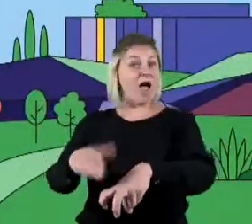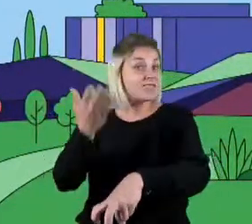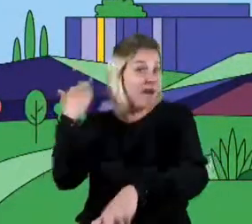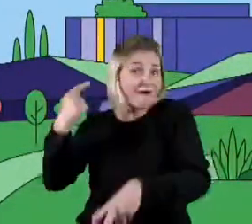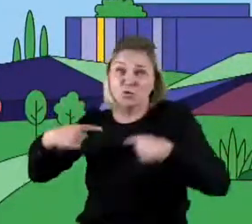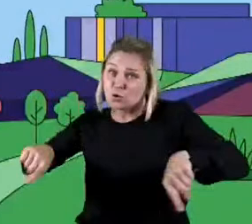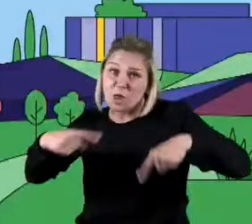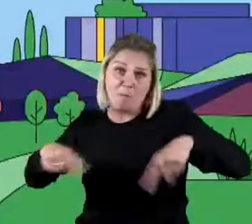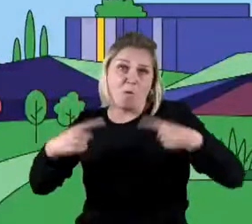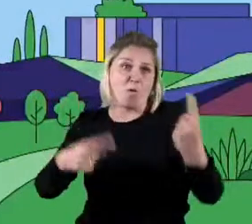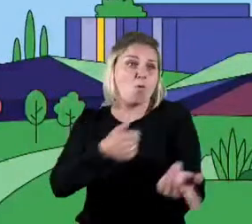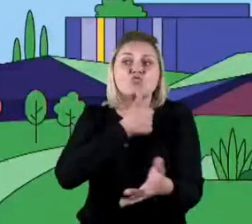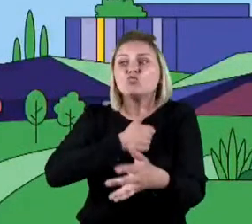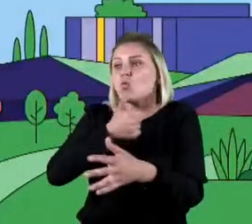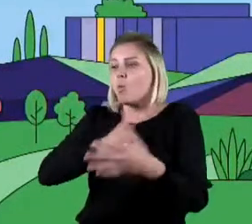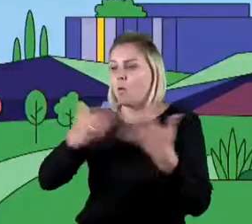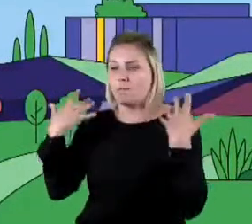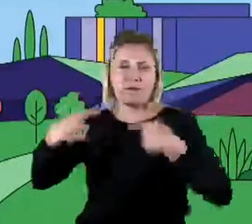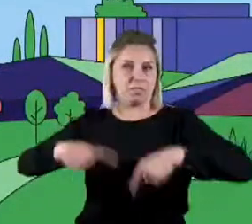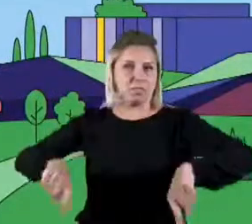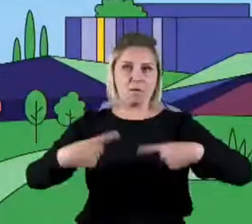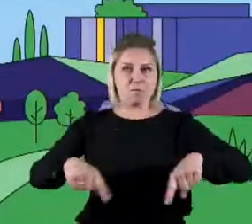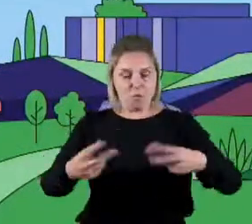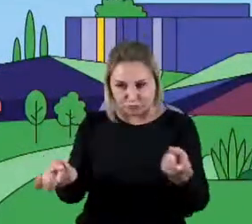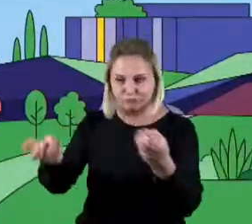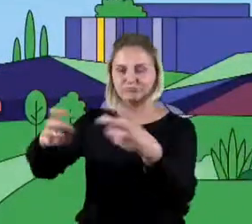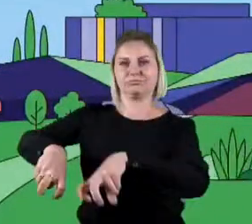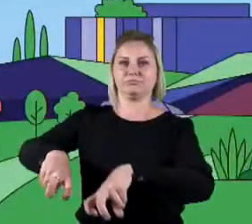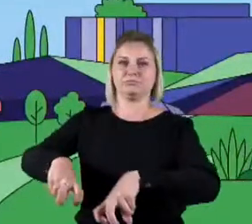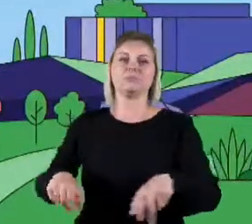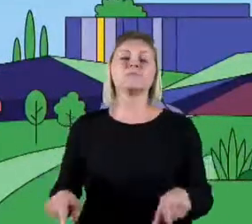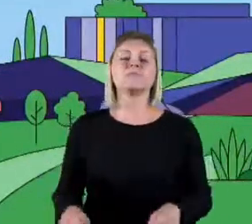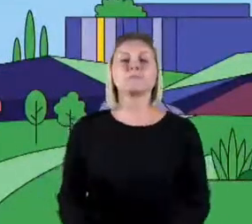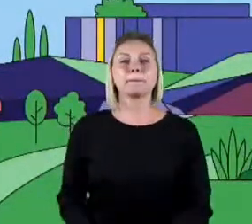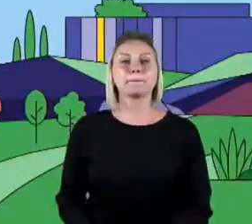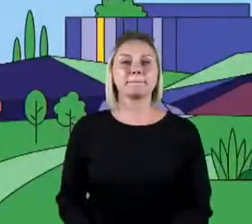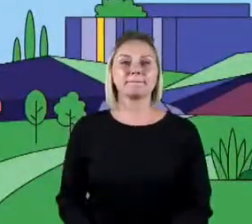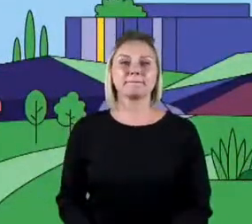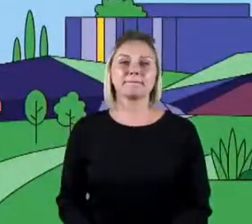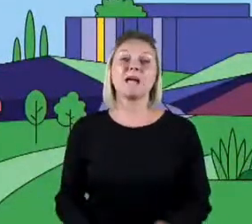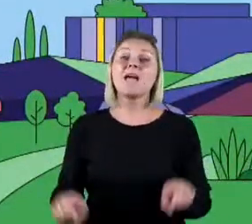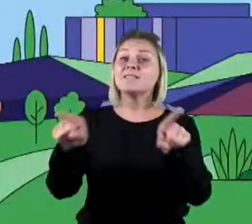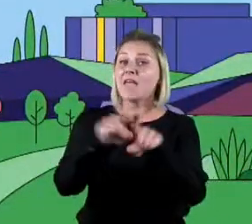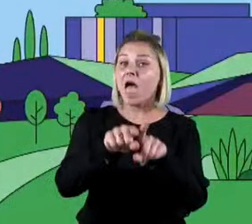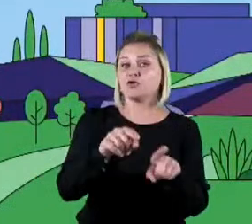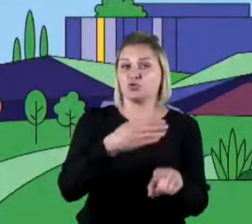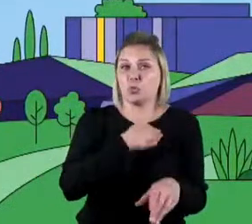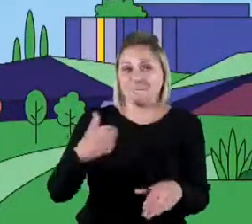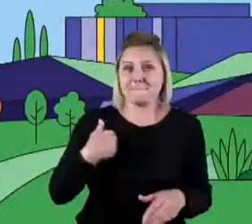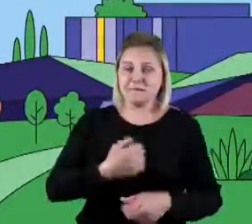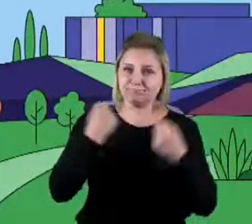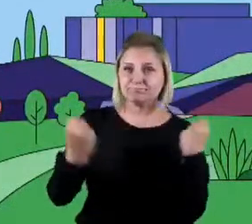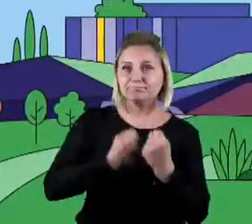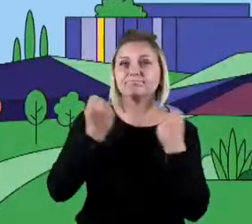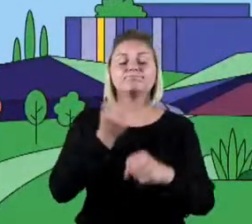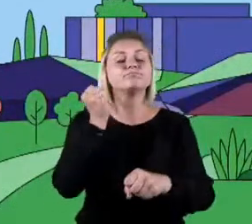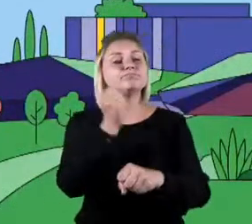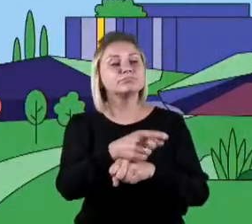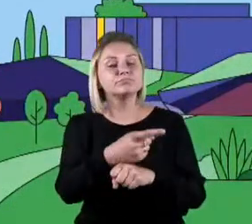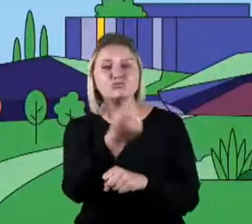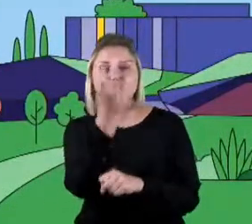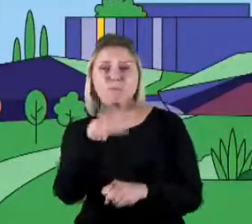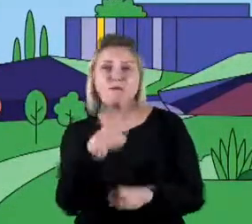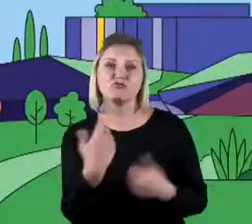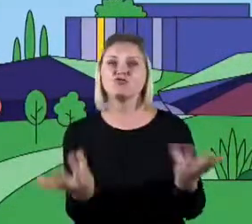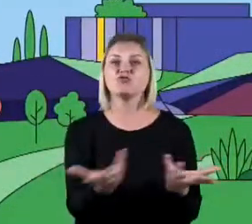there were no green areas in the past. We also created a possibility to throw out waste,